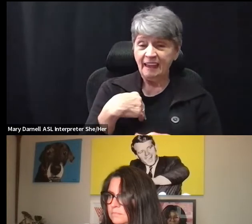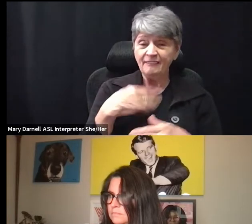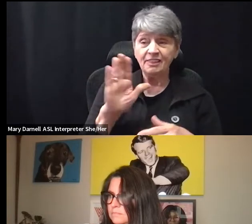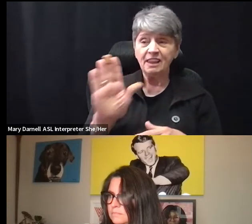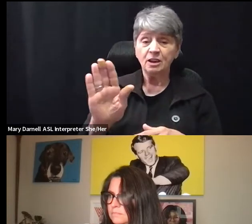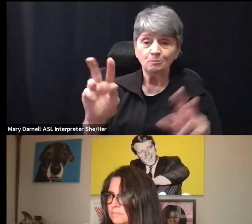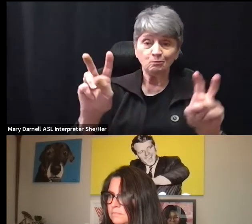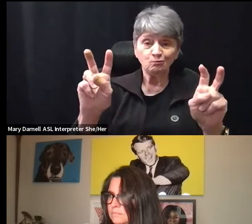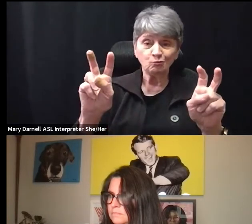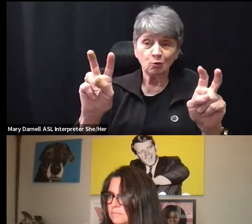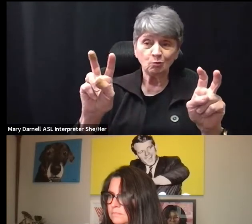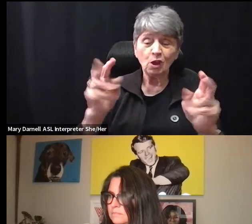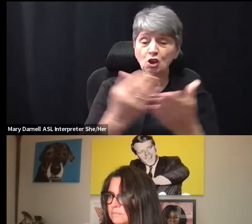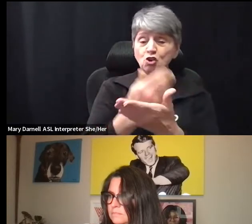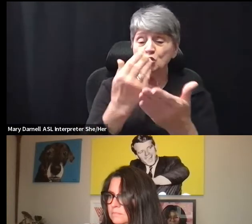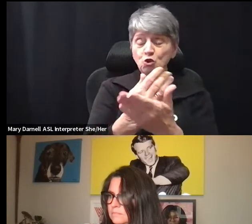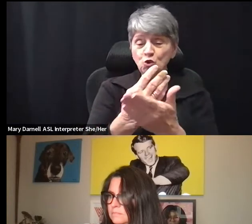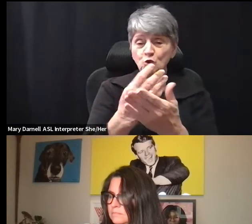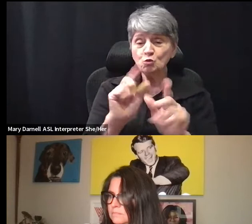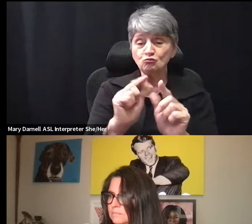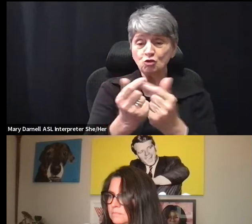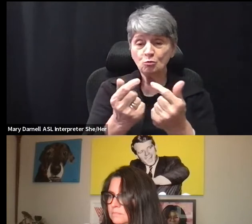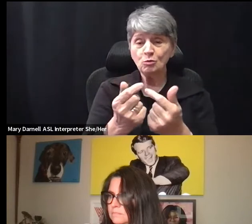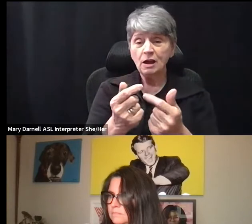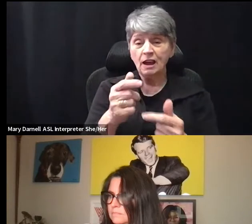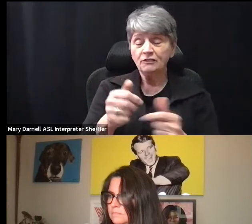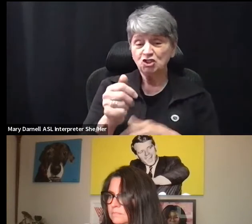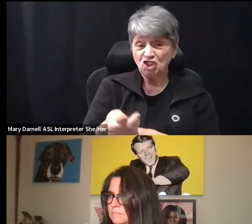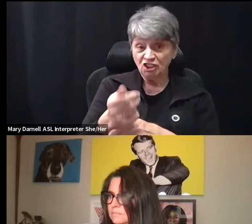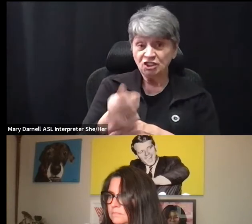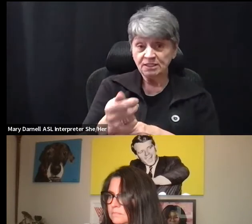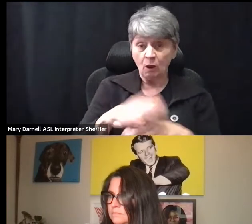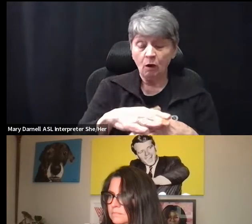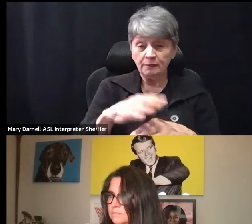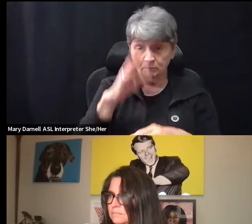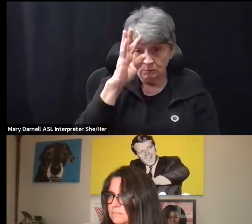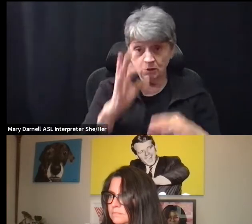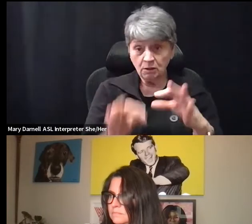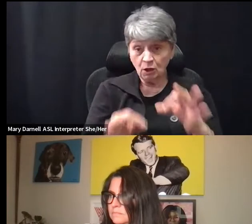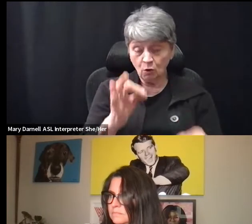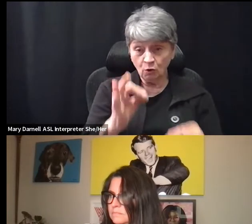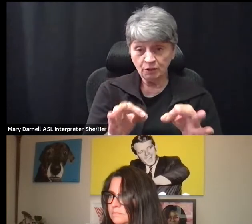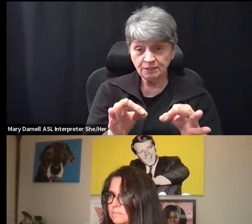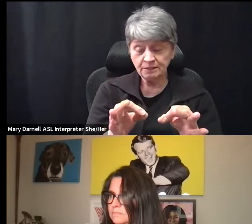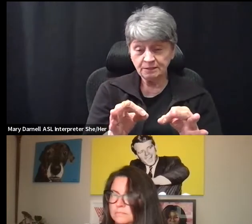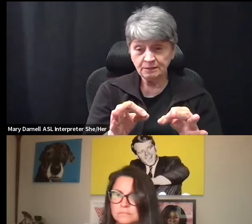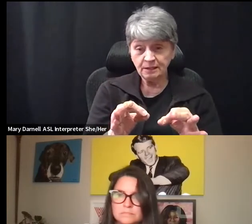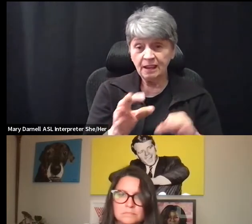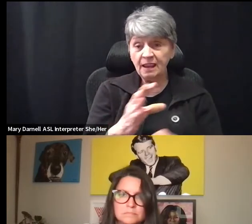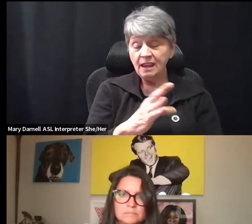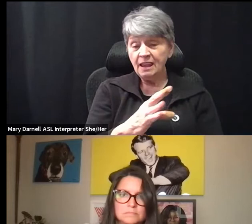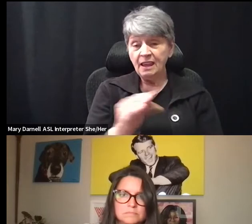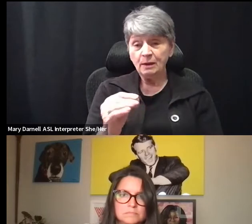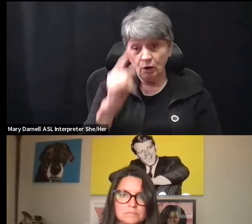on the Supreme Court. And, we are unfortunately and very sadly expecting